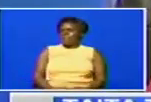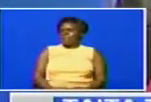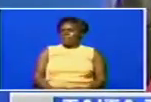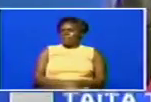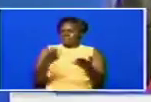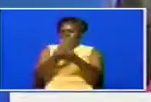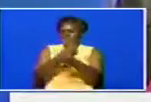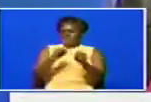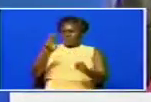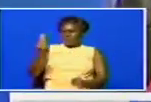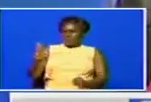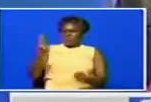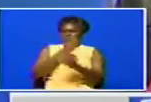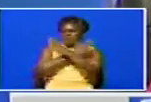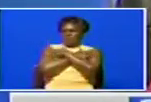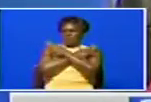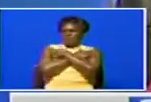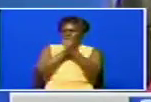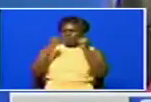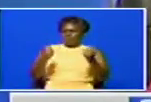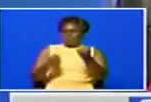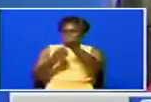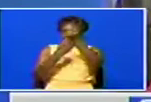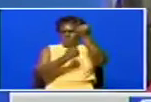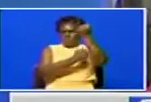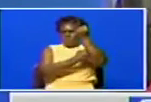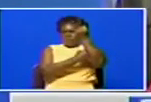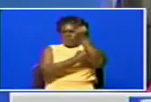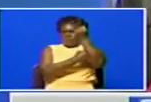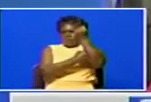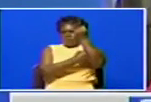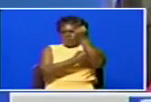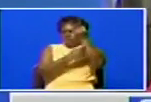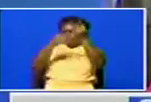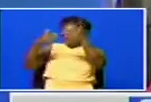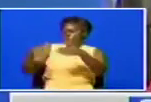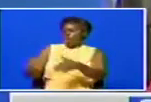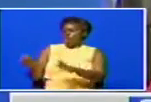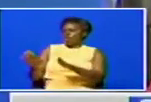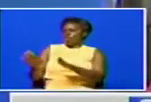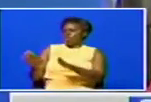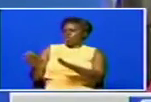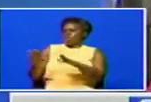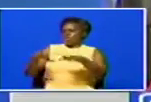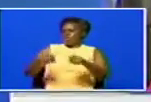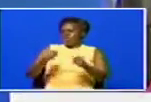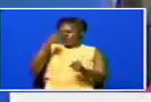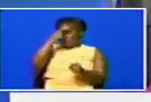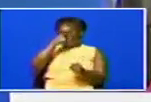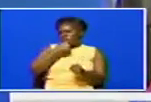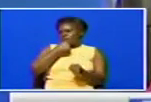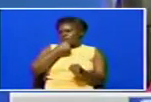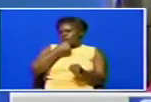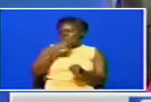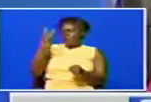President Uhuru Kenyatta's close ally and strong political supporter, Alice Wambui Ng'ang'a, has lost her bid to clinch the Thika town